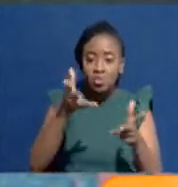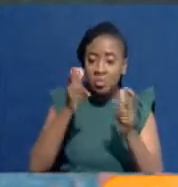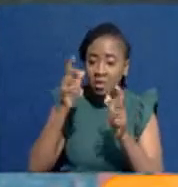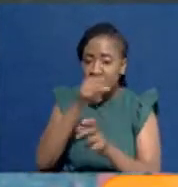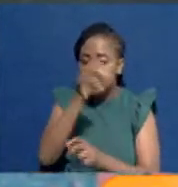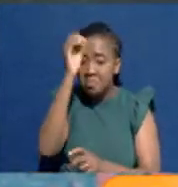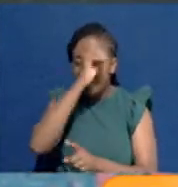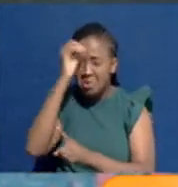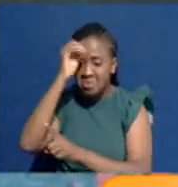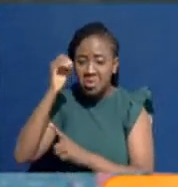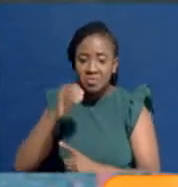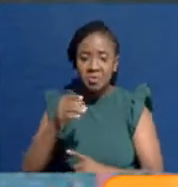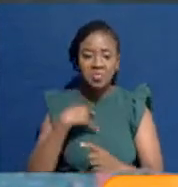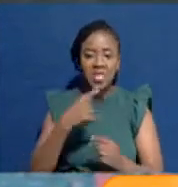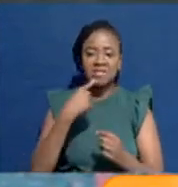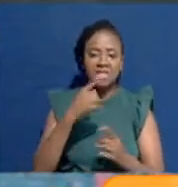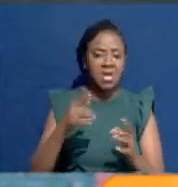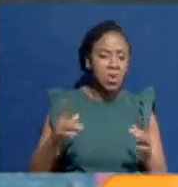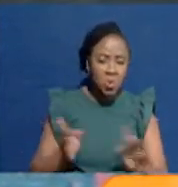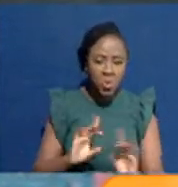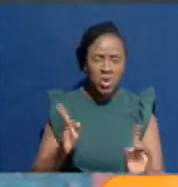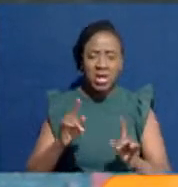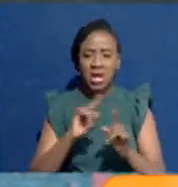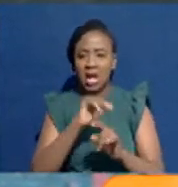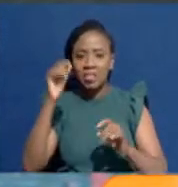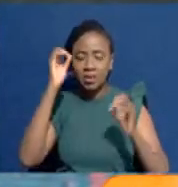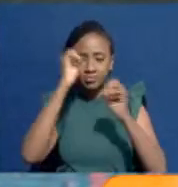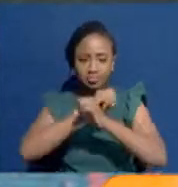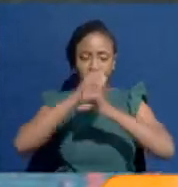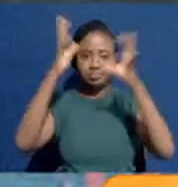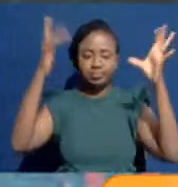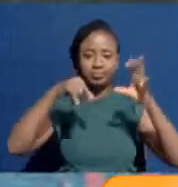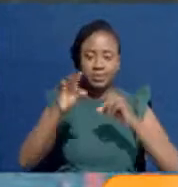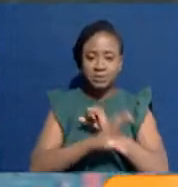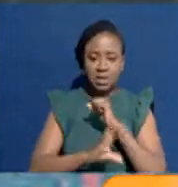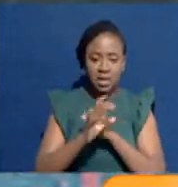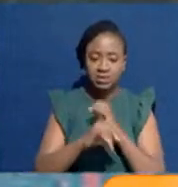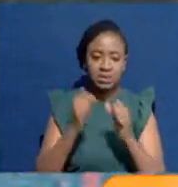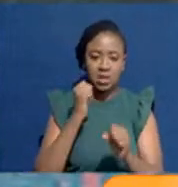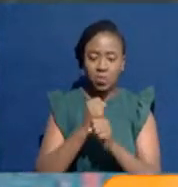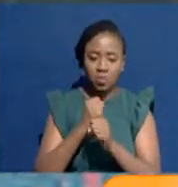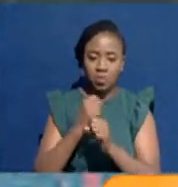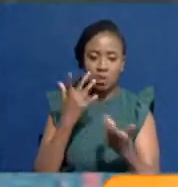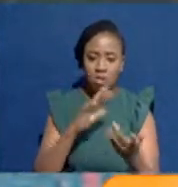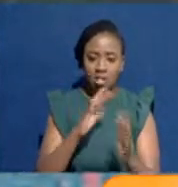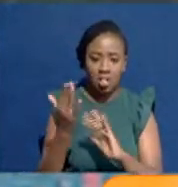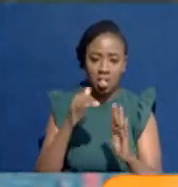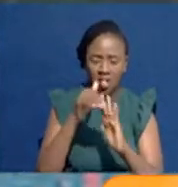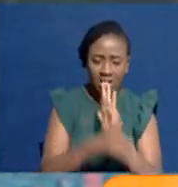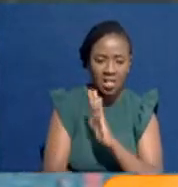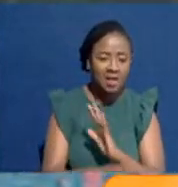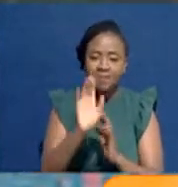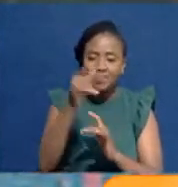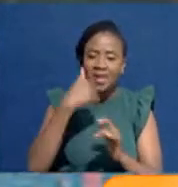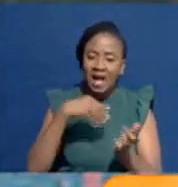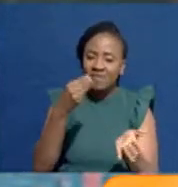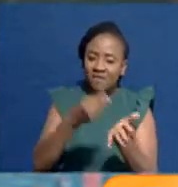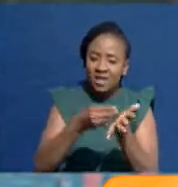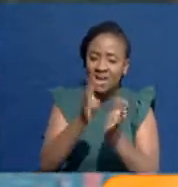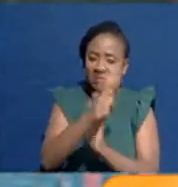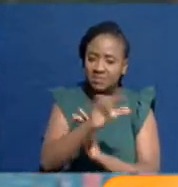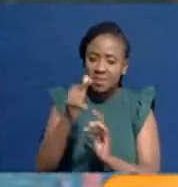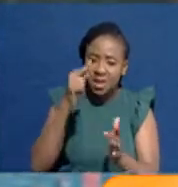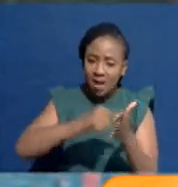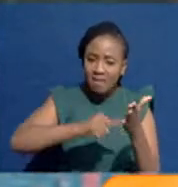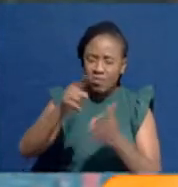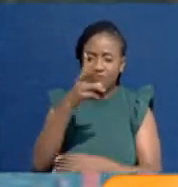if we reject what happens, I think somebody is imagining the country grinds to a halt. No, there's a finance bill passed in